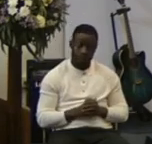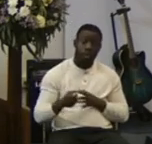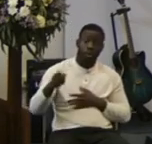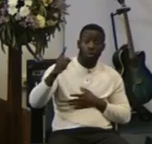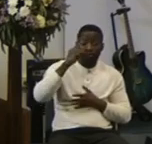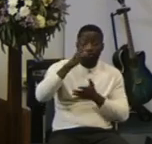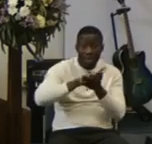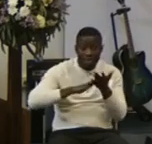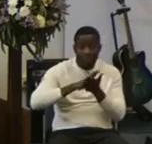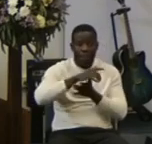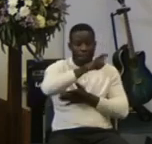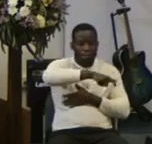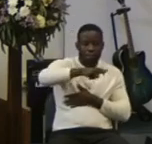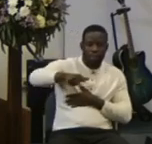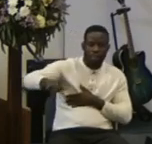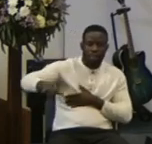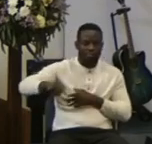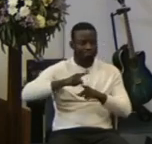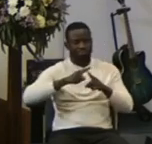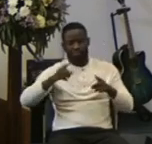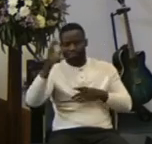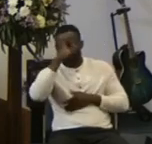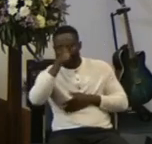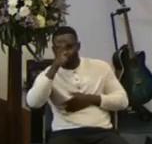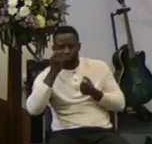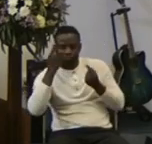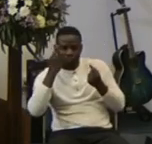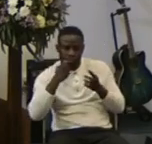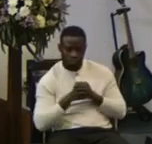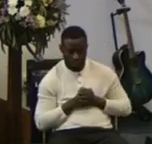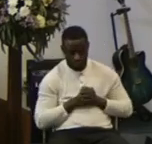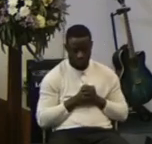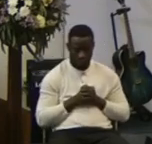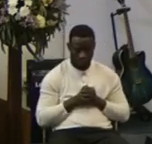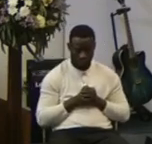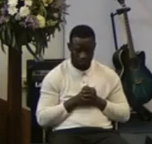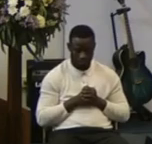God forgive them, for they haven't got a clue.